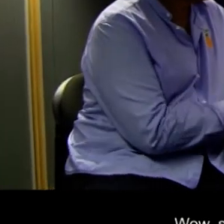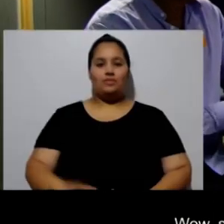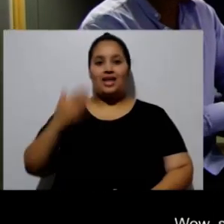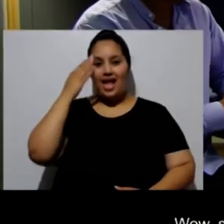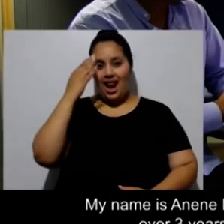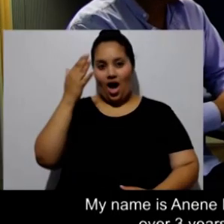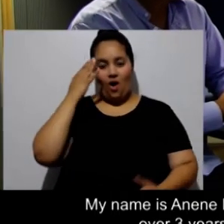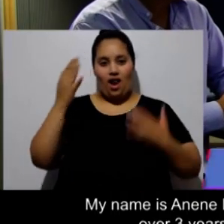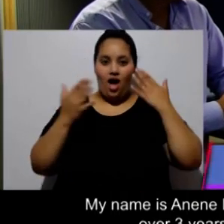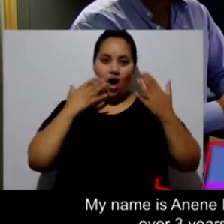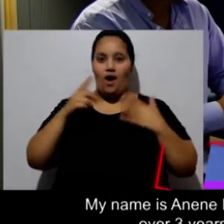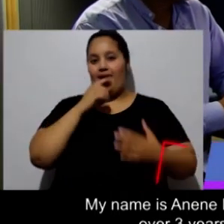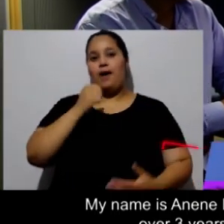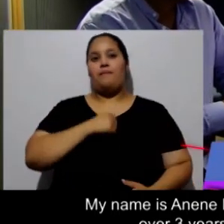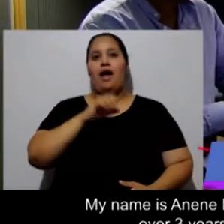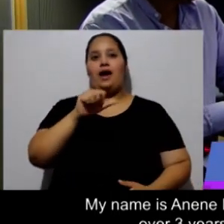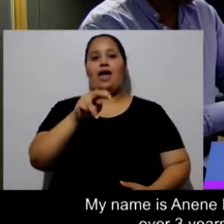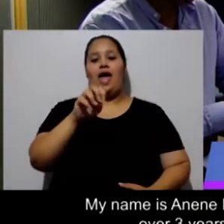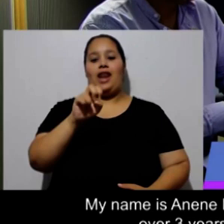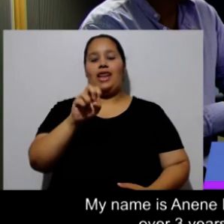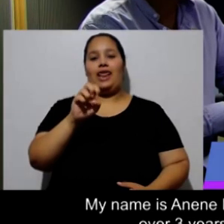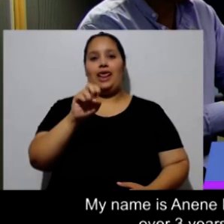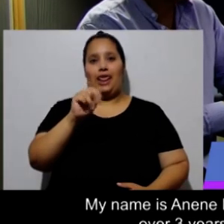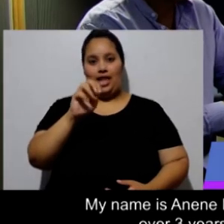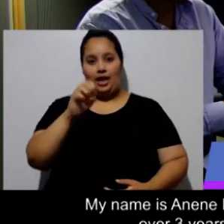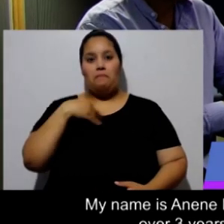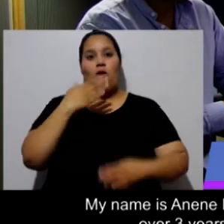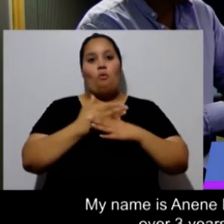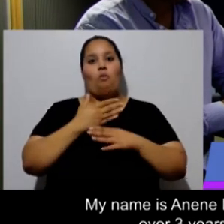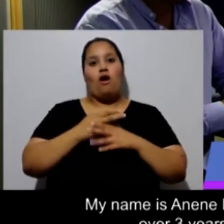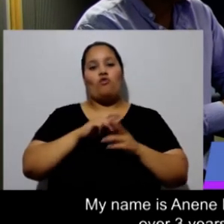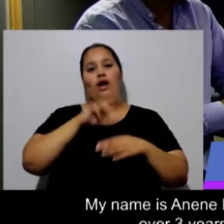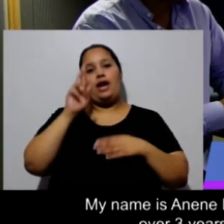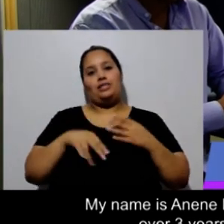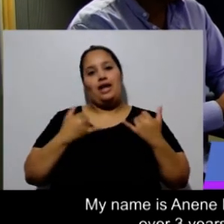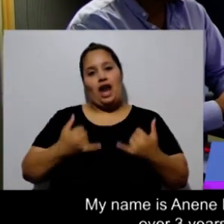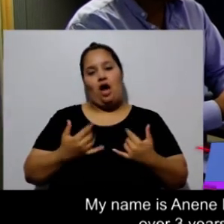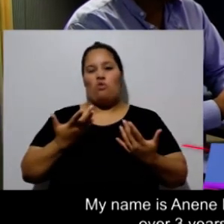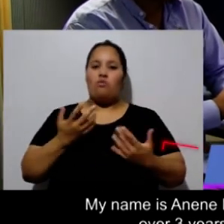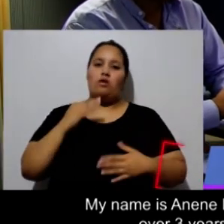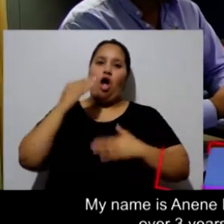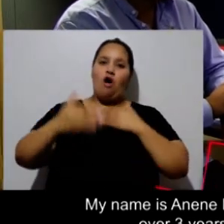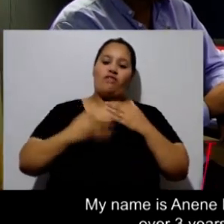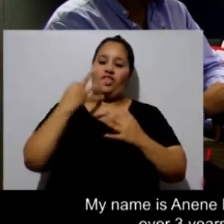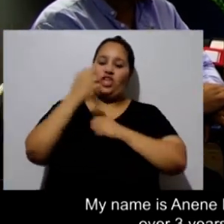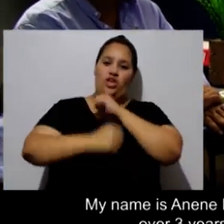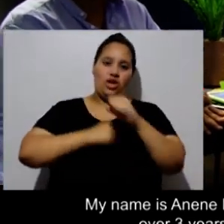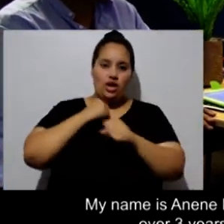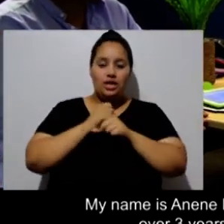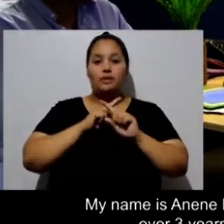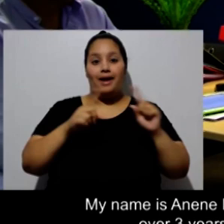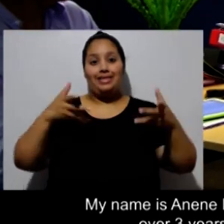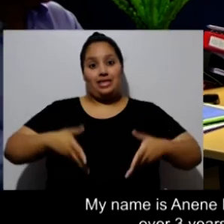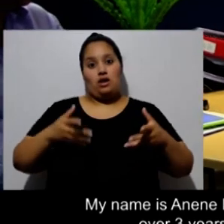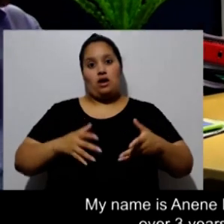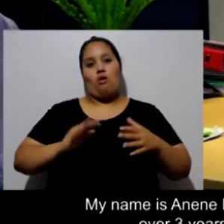Hello. Hello. Hello. My name is Anil Imabrath, and I've been working for the Wallison now for over three years,